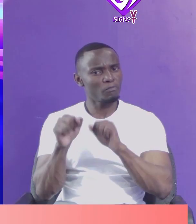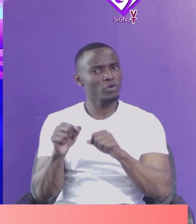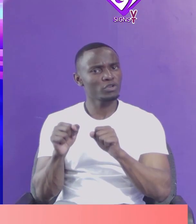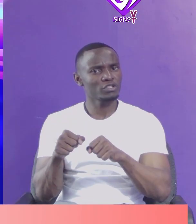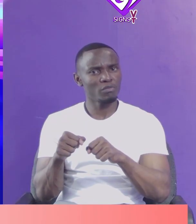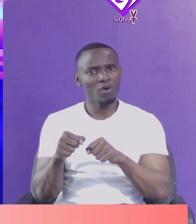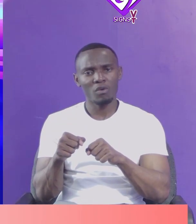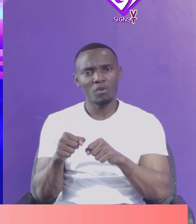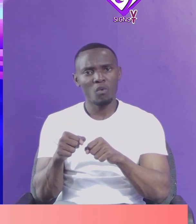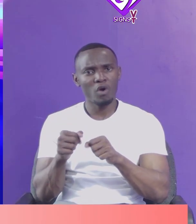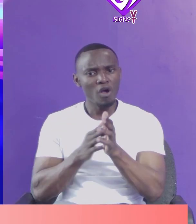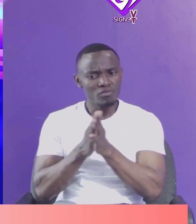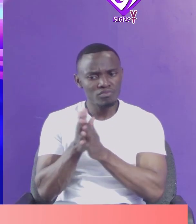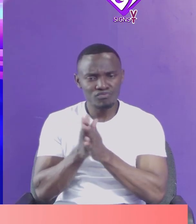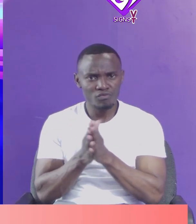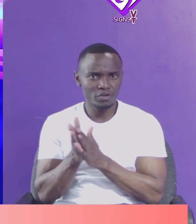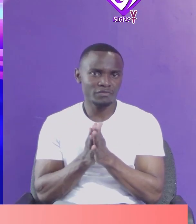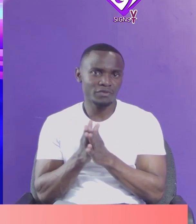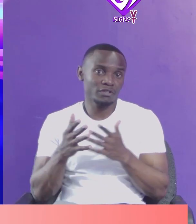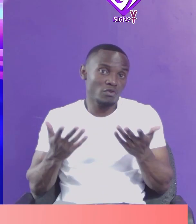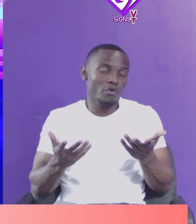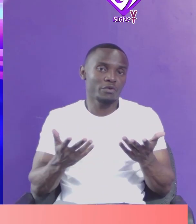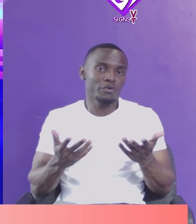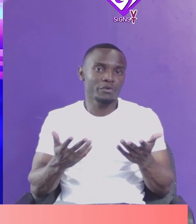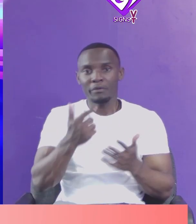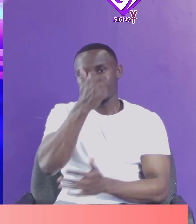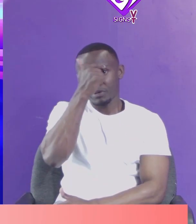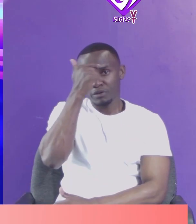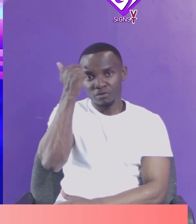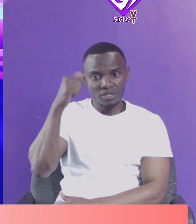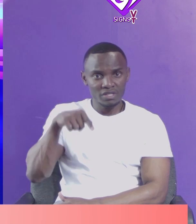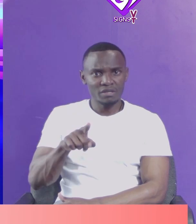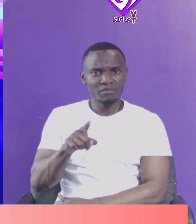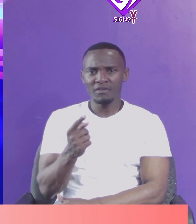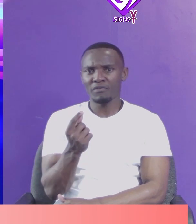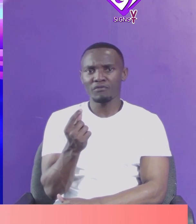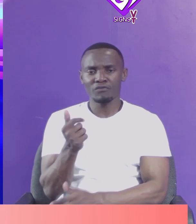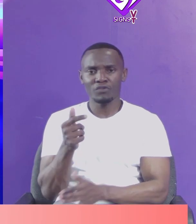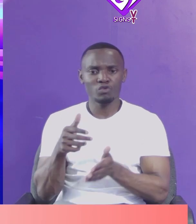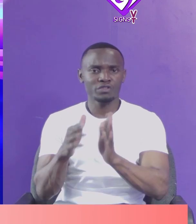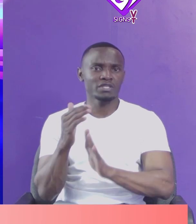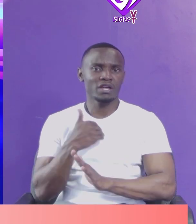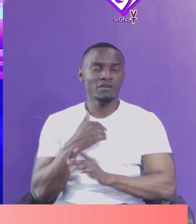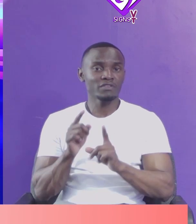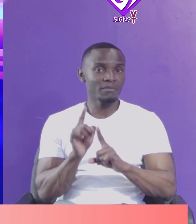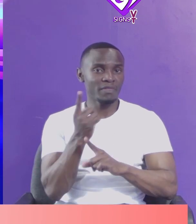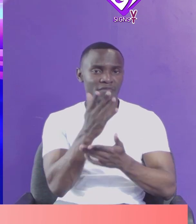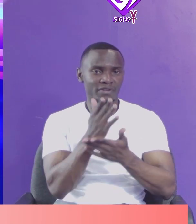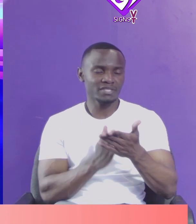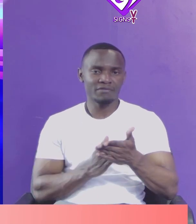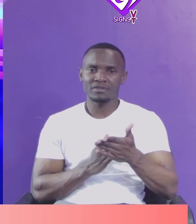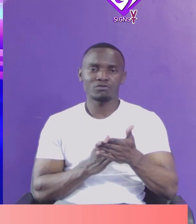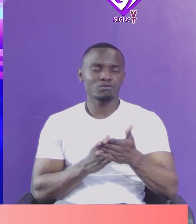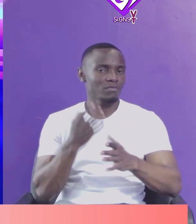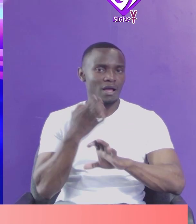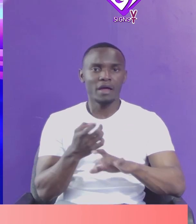Do they look shaken? Because they really had few chances, and it was a really tight game in the first game. Right. So